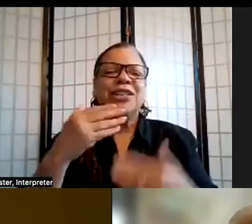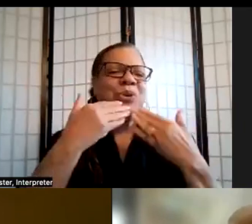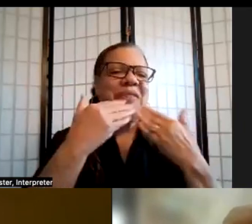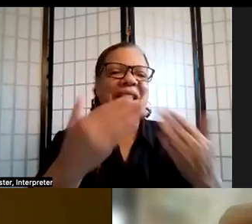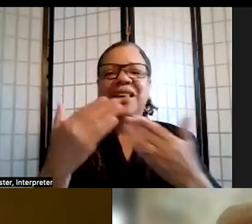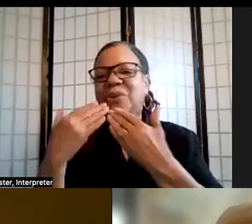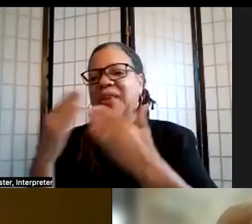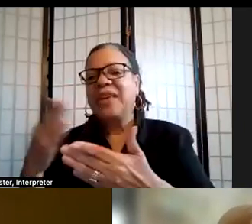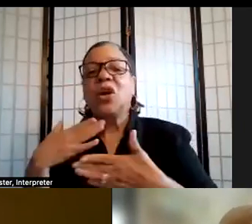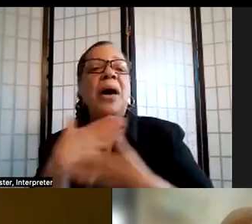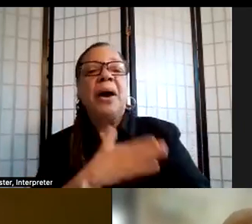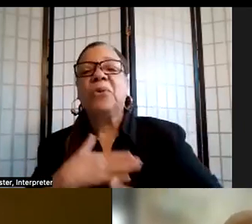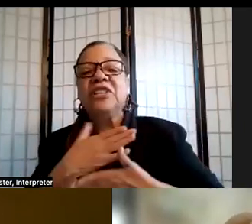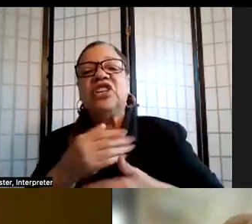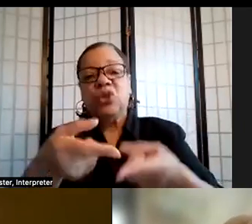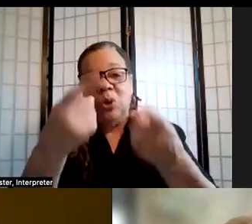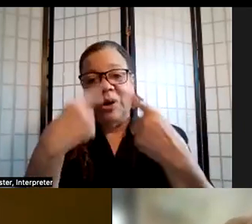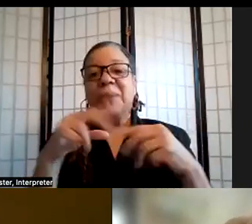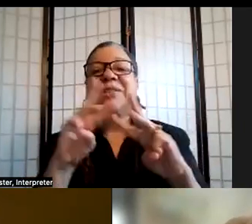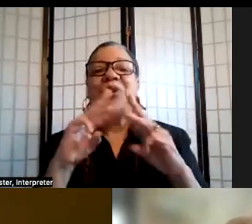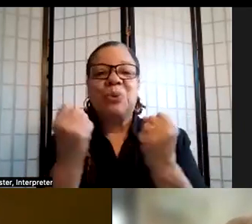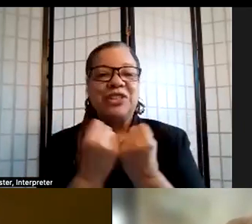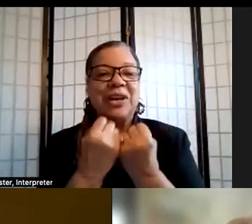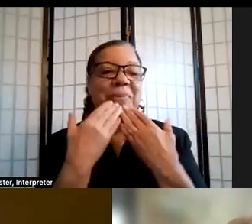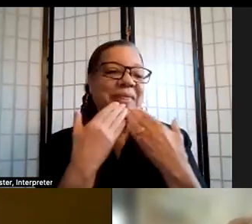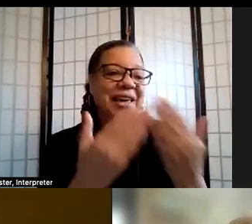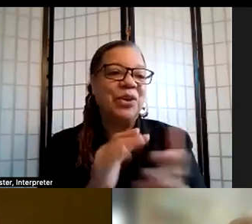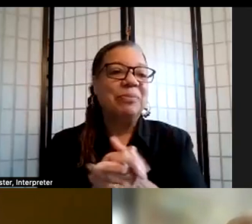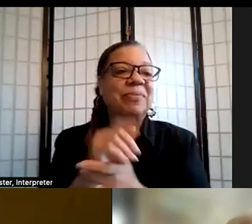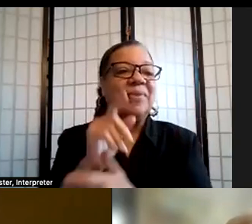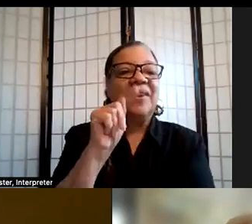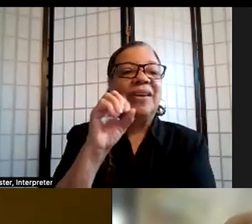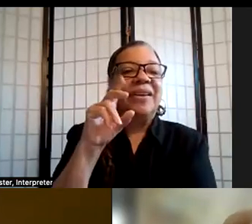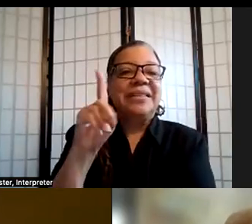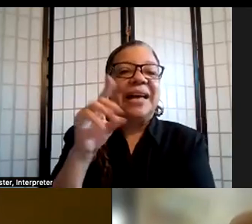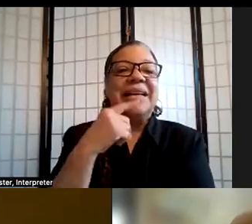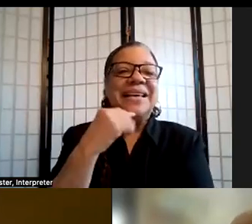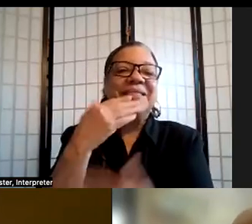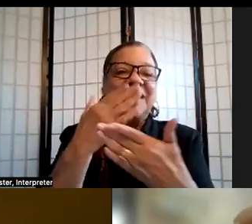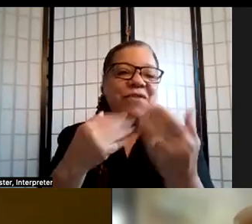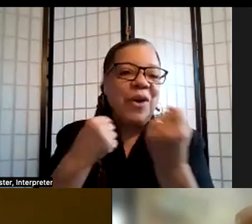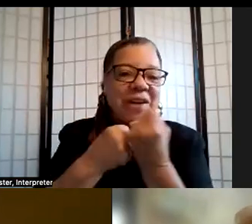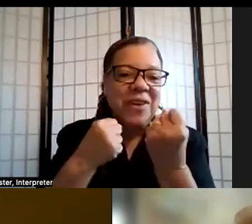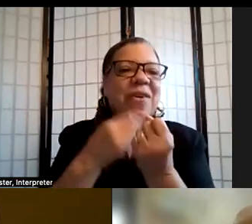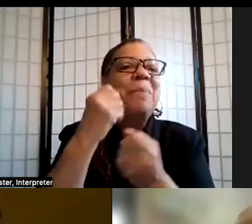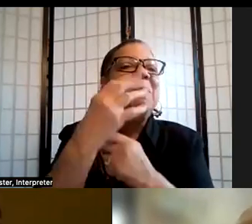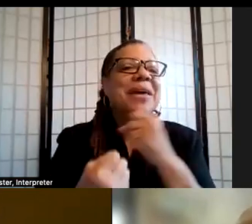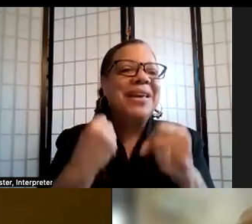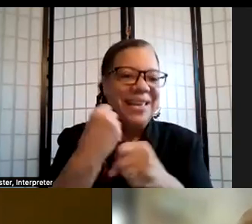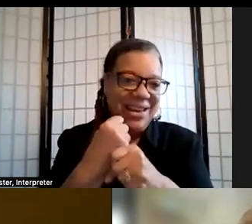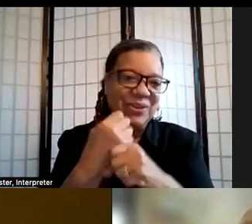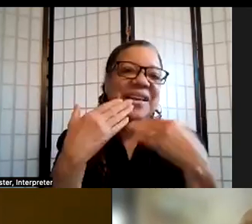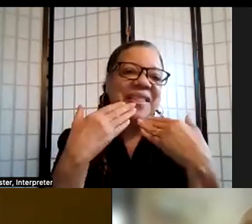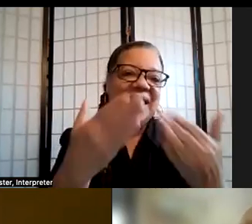really appreciate your attendance. Thank you, Jeannie, and thank you for all your work and advocacy over the many years in this regard. We